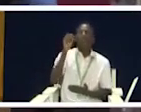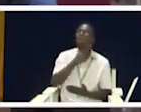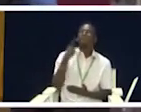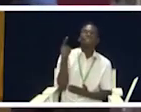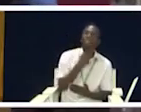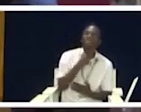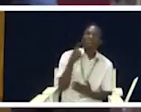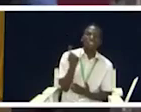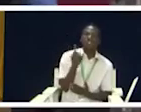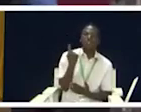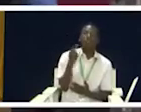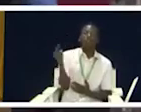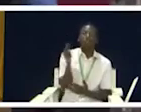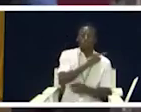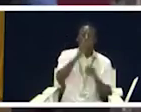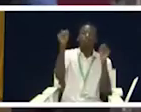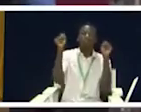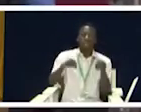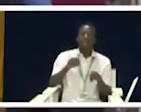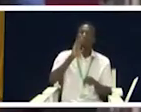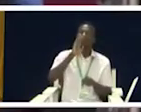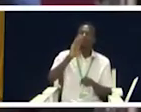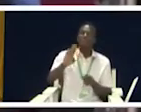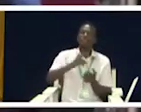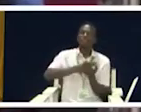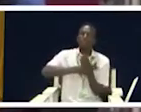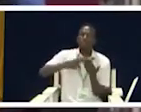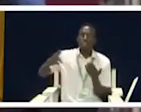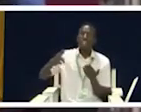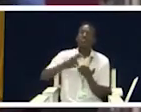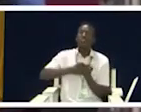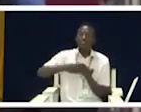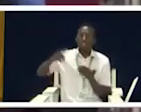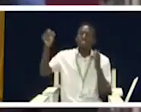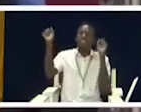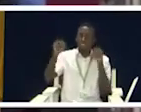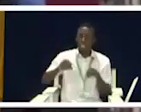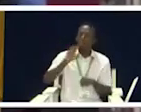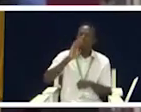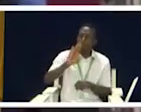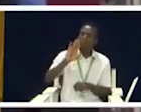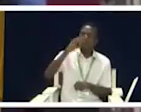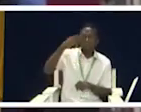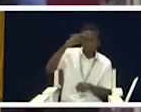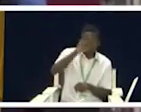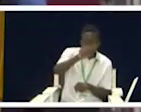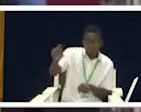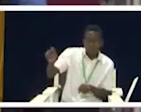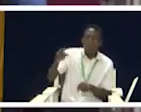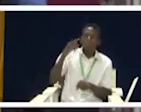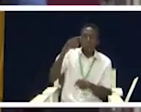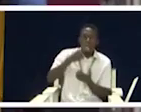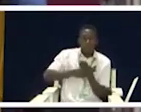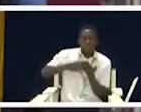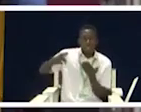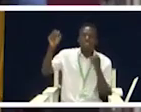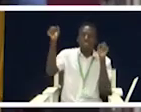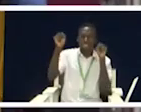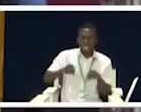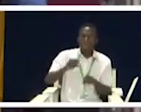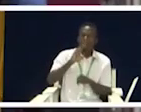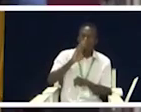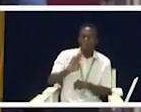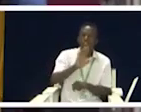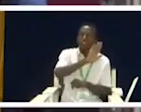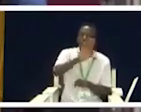be holy. Holiness can be for you. Holiness can be your personal experience. Holiness is not too far